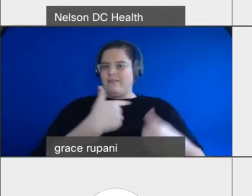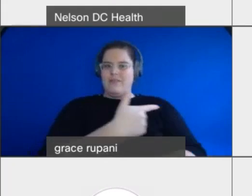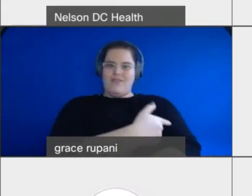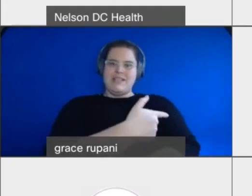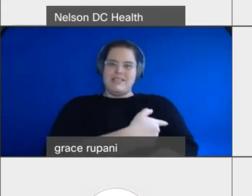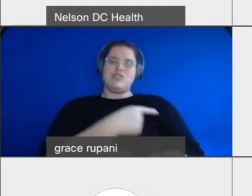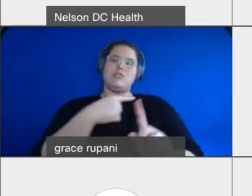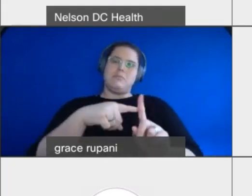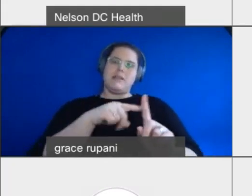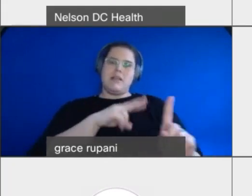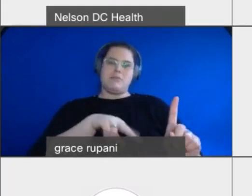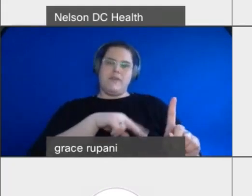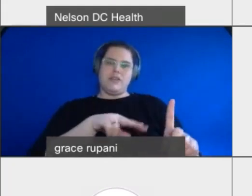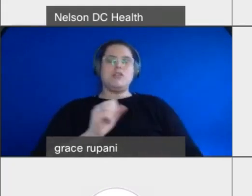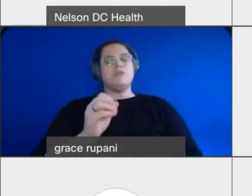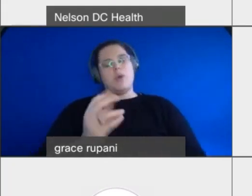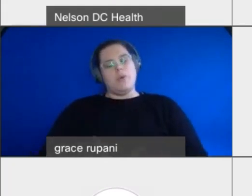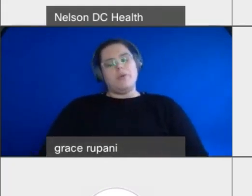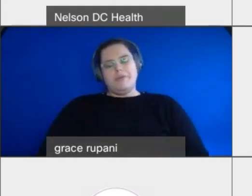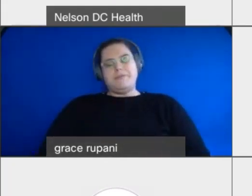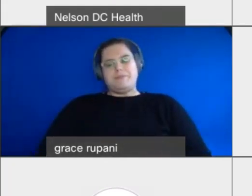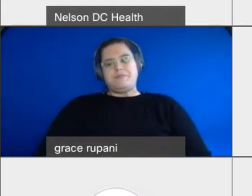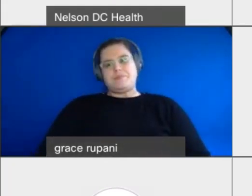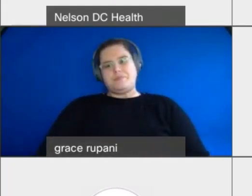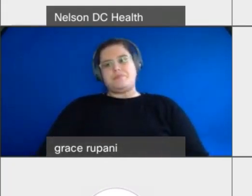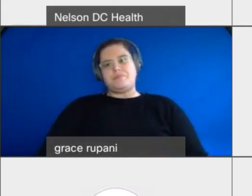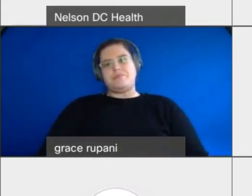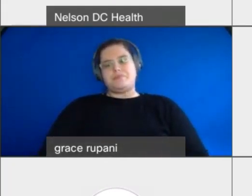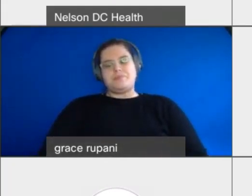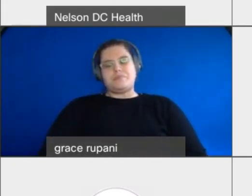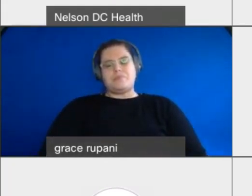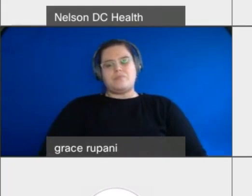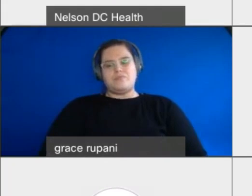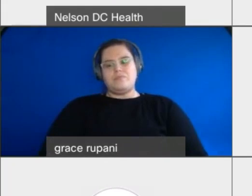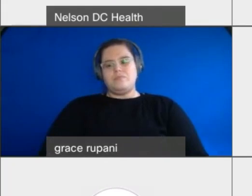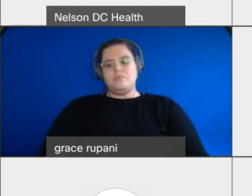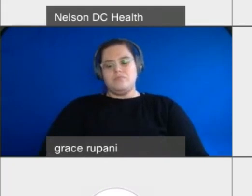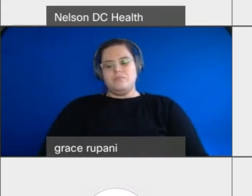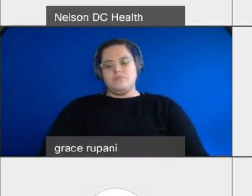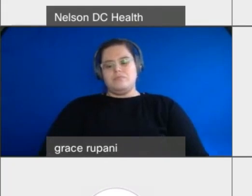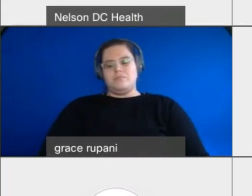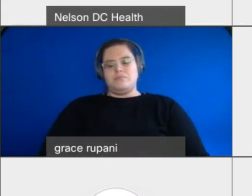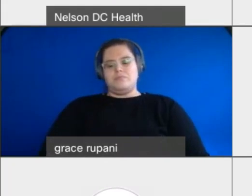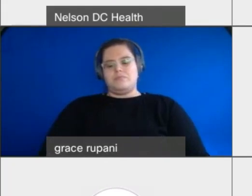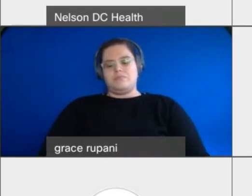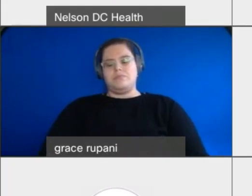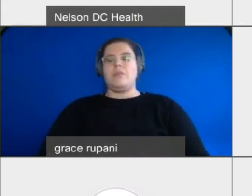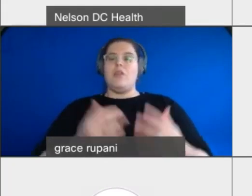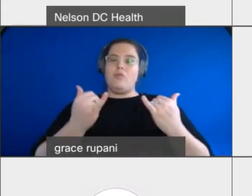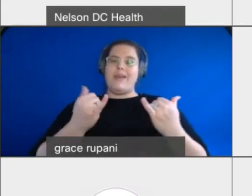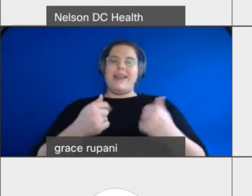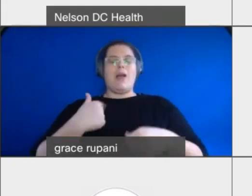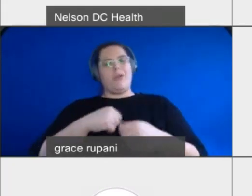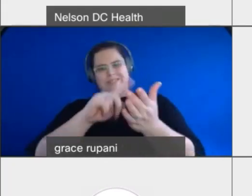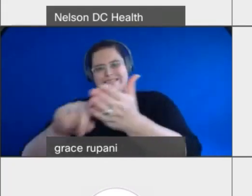observation period. So we are seeking new points of distribution. So we're